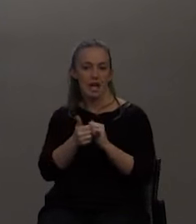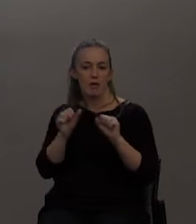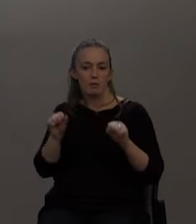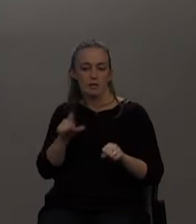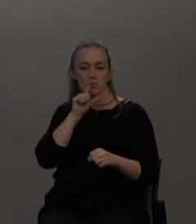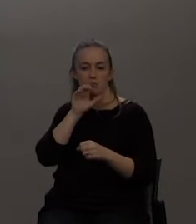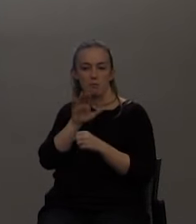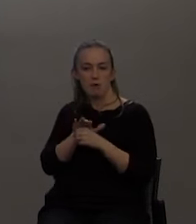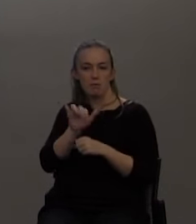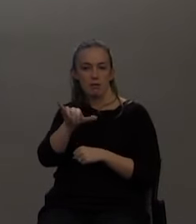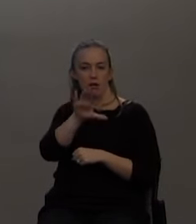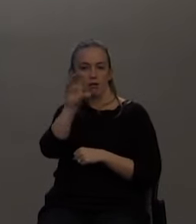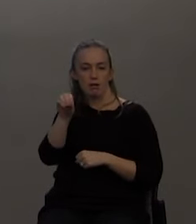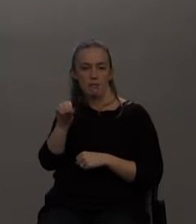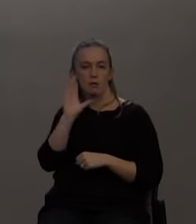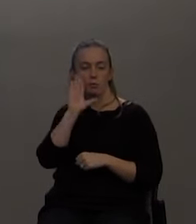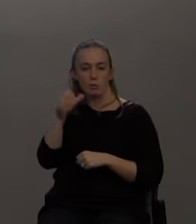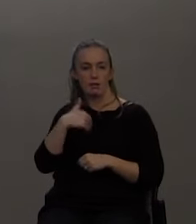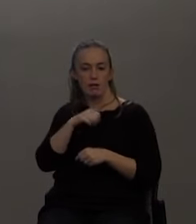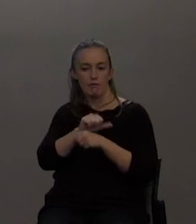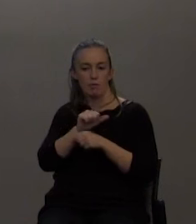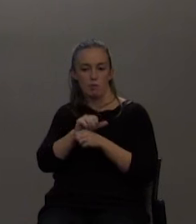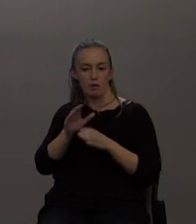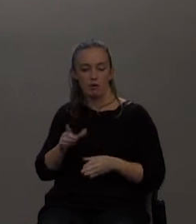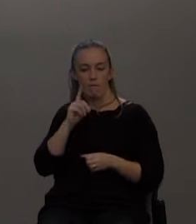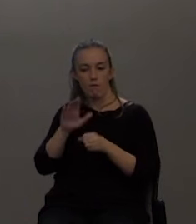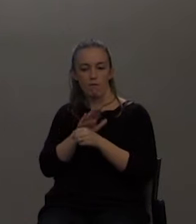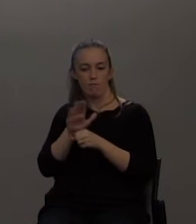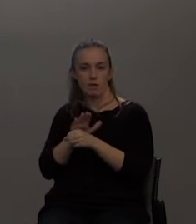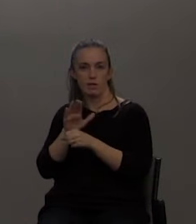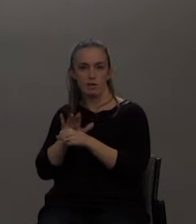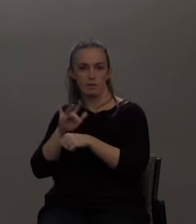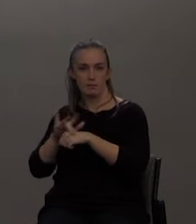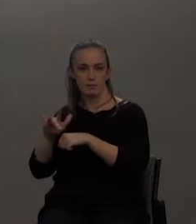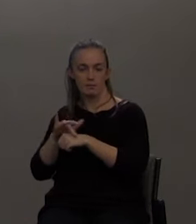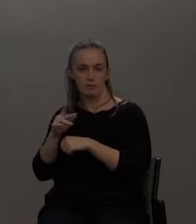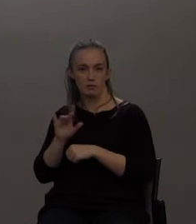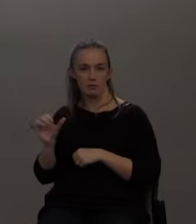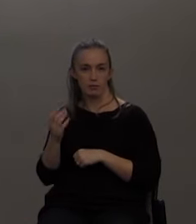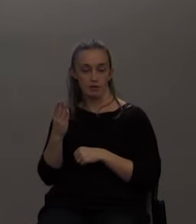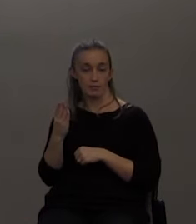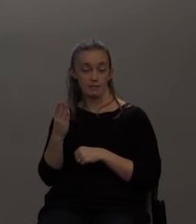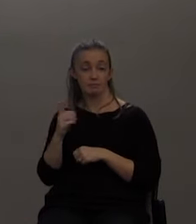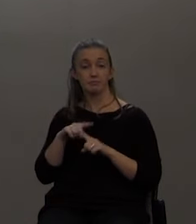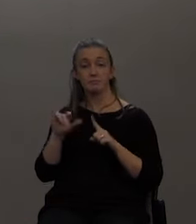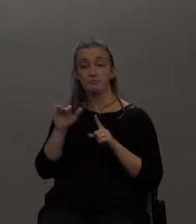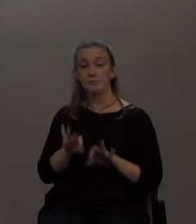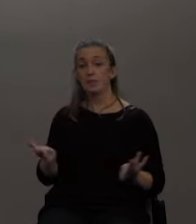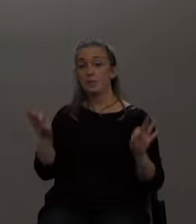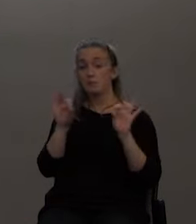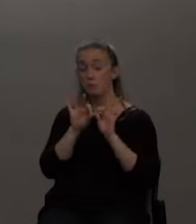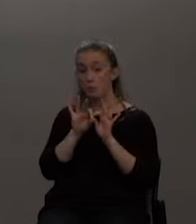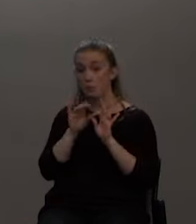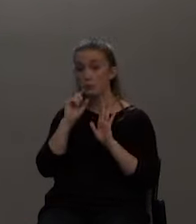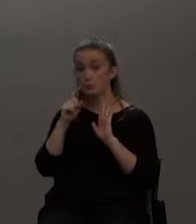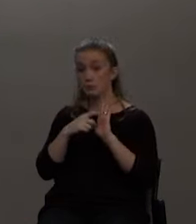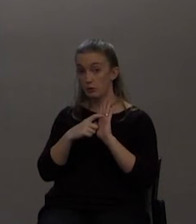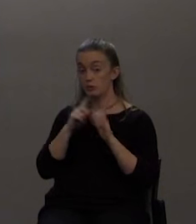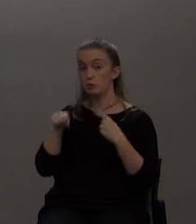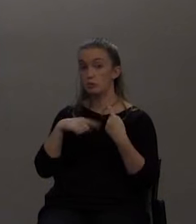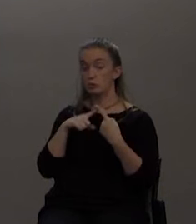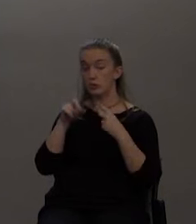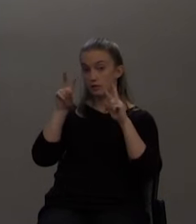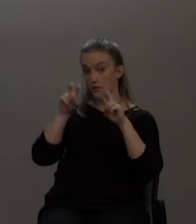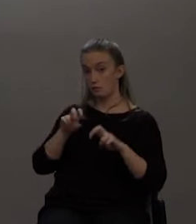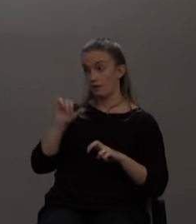jobs? And we'll talk a little bit more about the size of the labor force in just a moment, but it's an important distinction to make when you're looking at this demographic information.